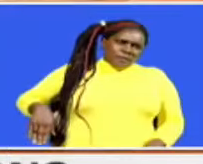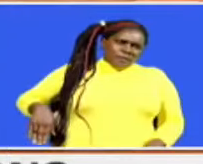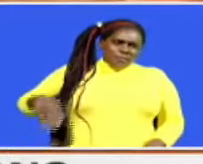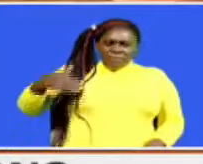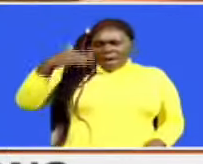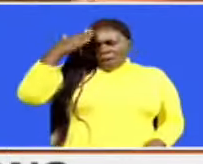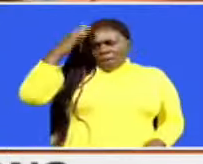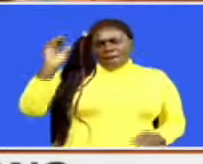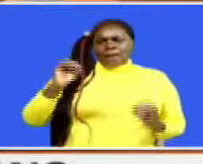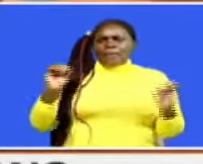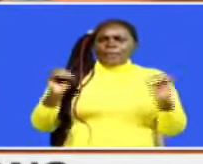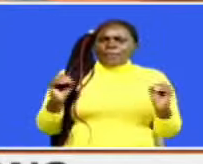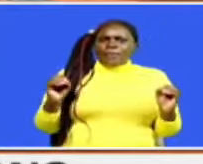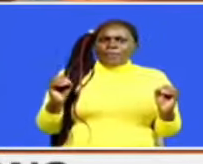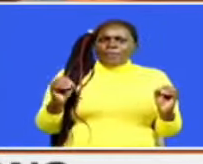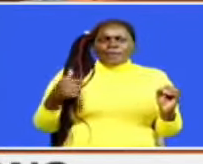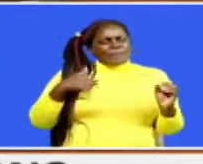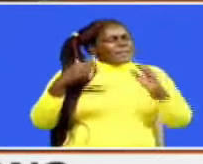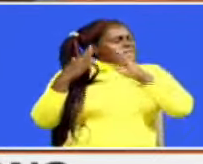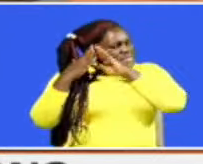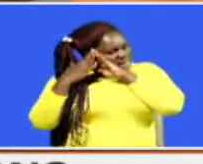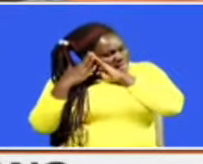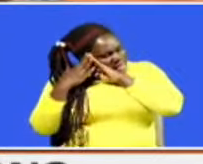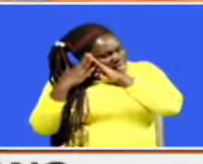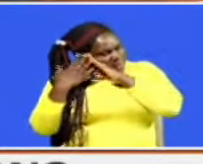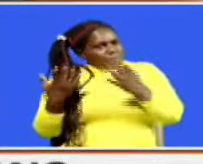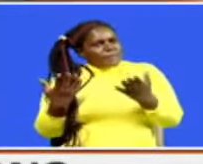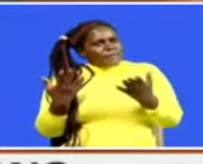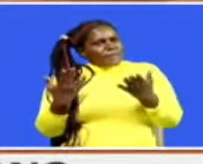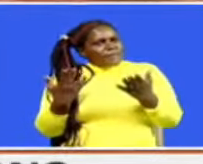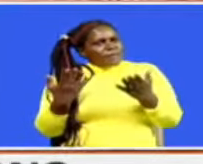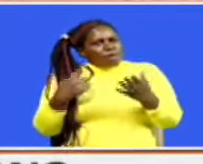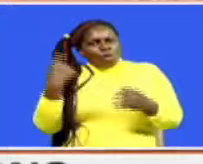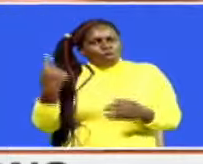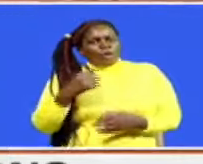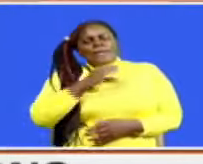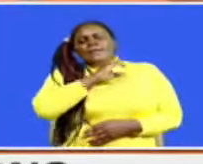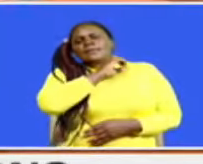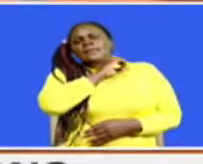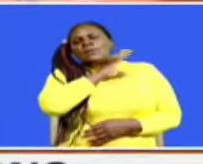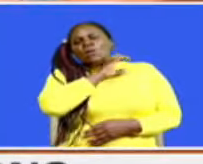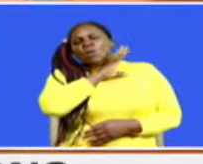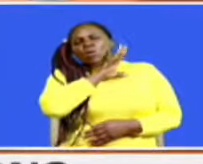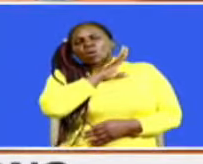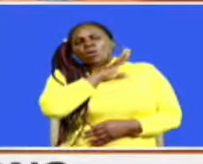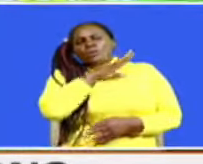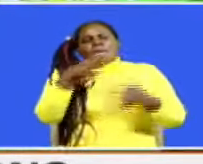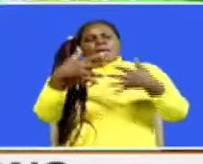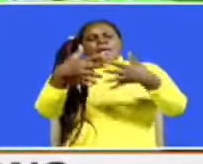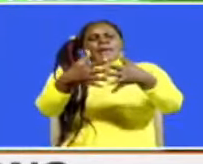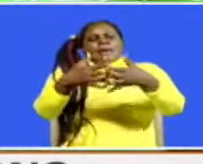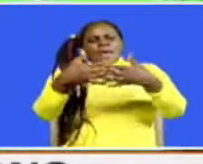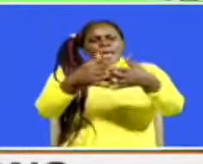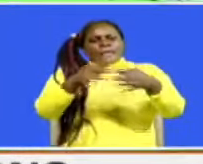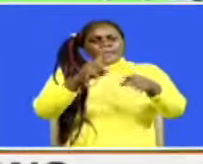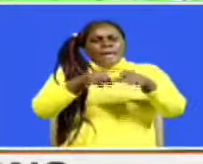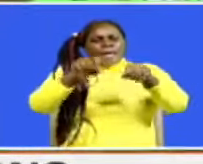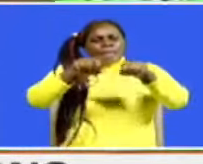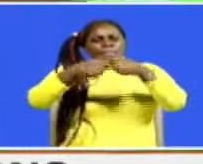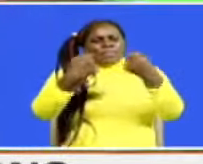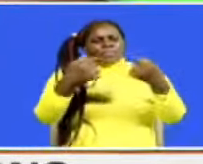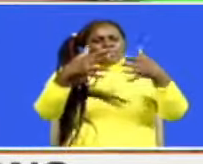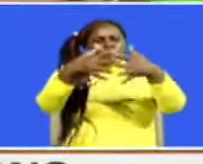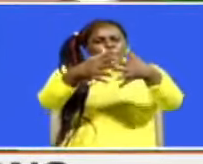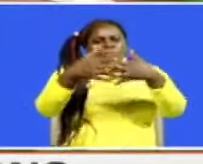I didn't know. Just slept, only to hear noise, bang, bang at the gate, when they broke